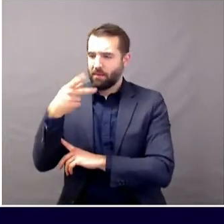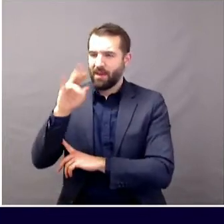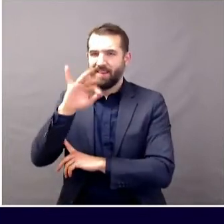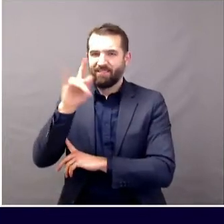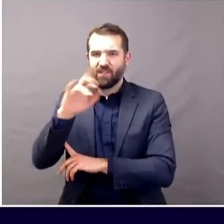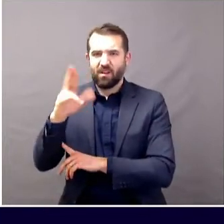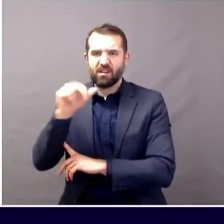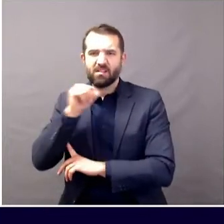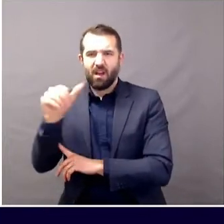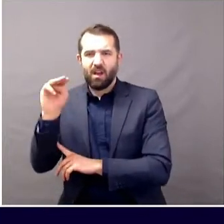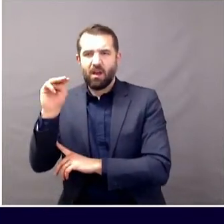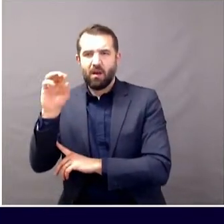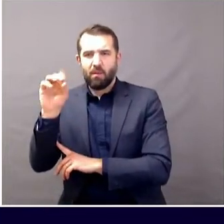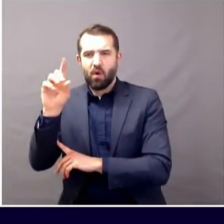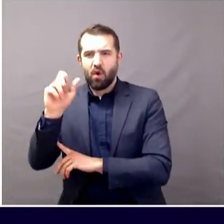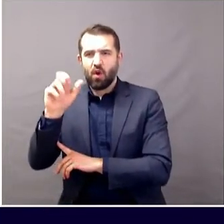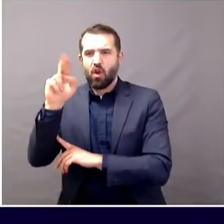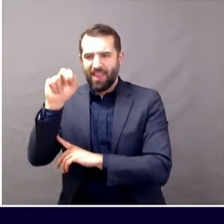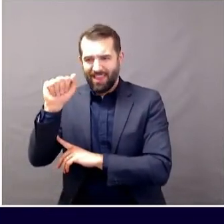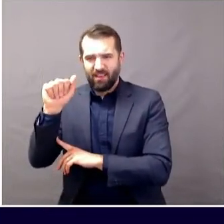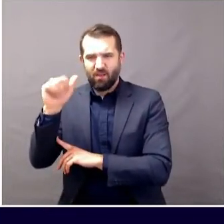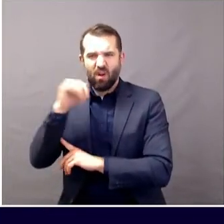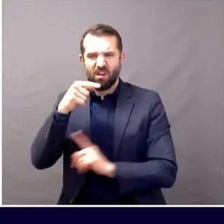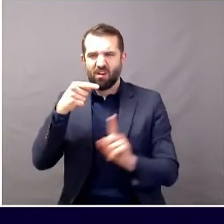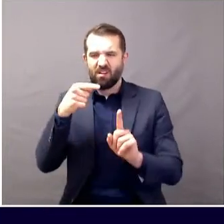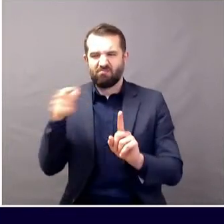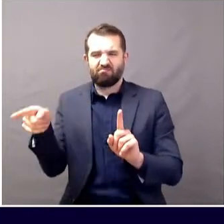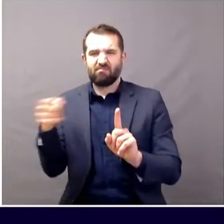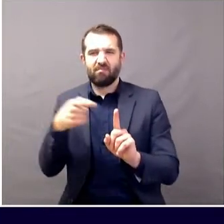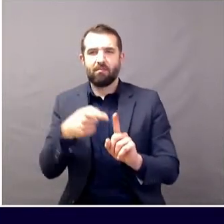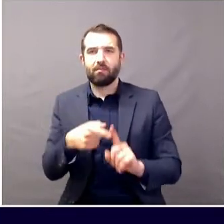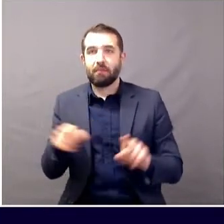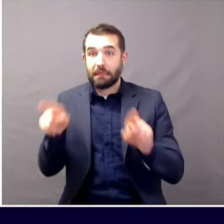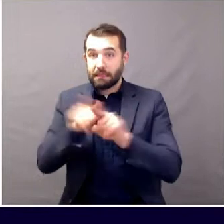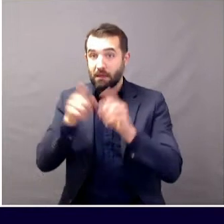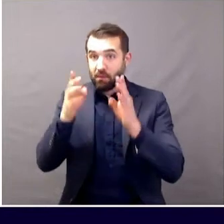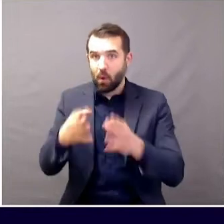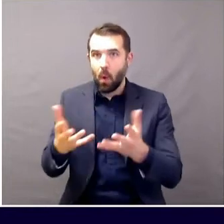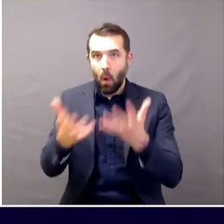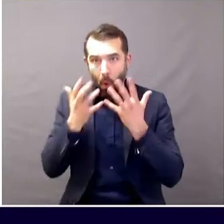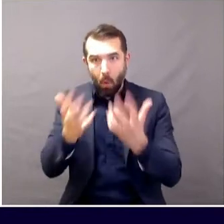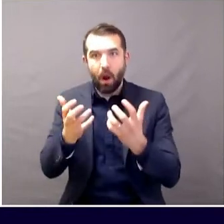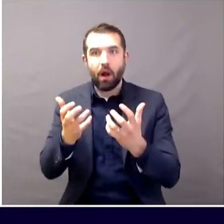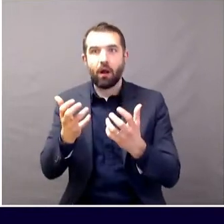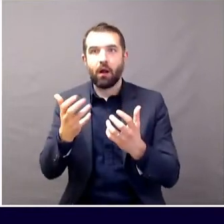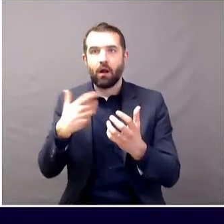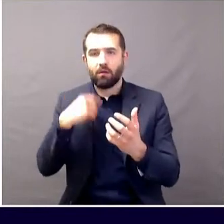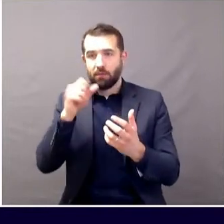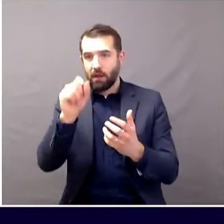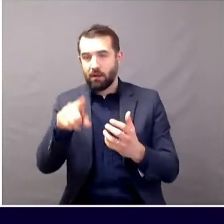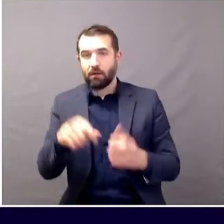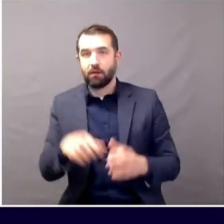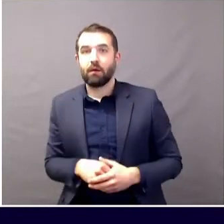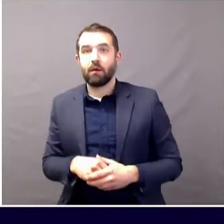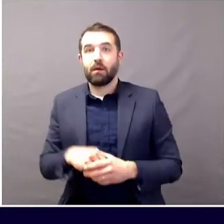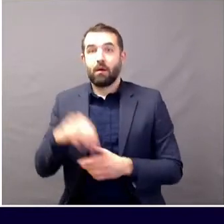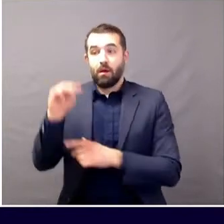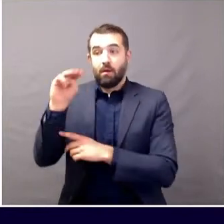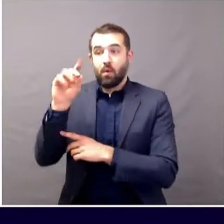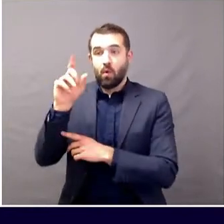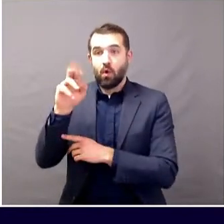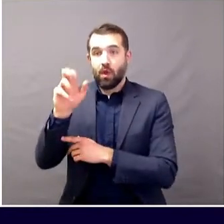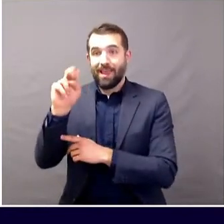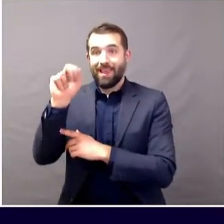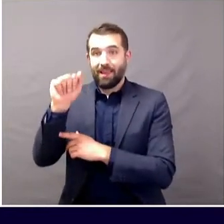then they also, the same person wanted to know if the Moderna vaccine is as effective as the others in people over